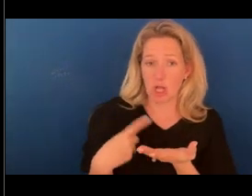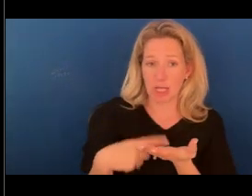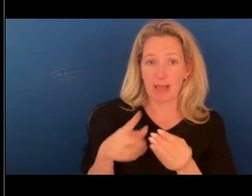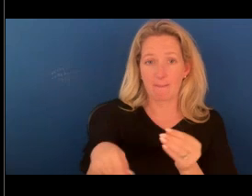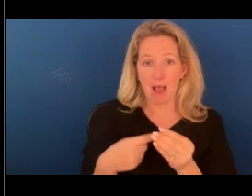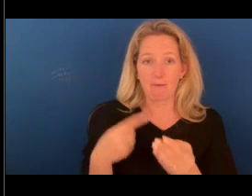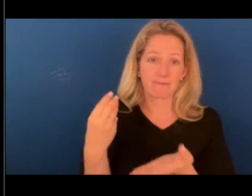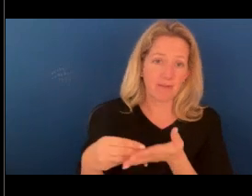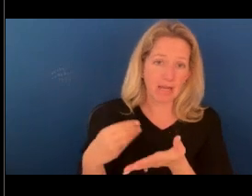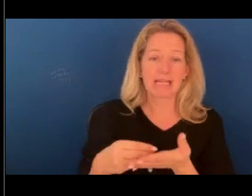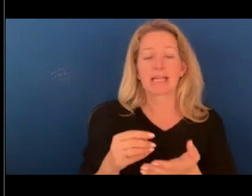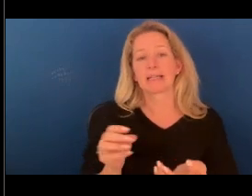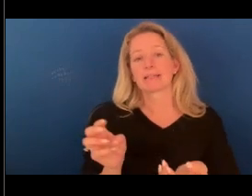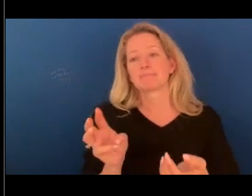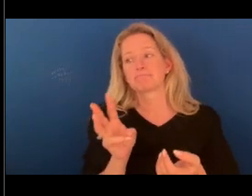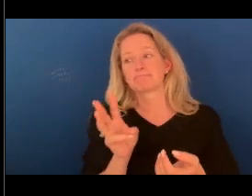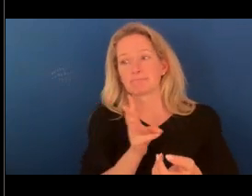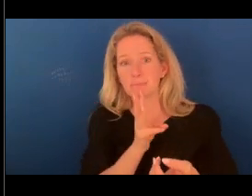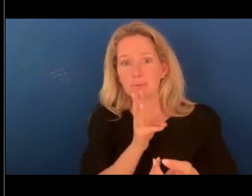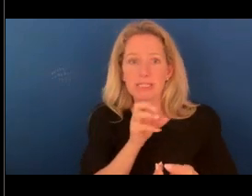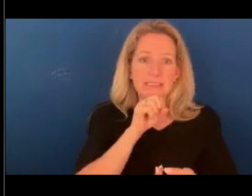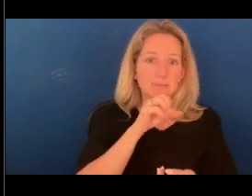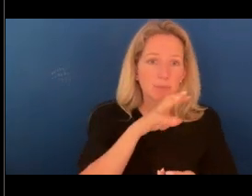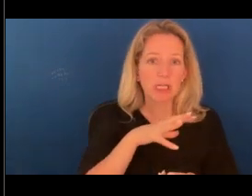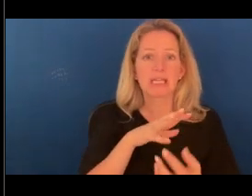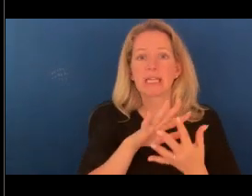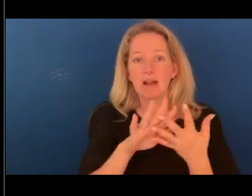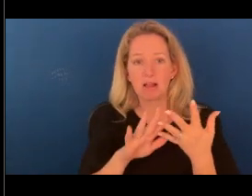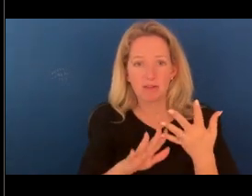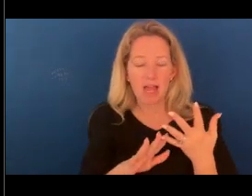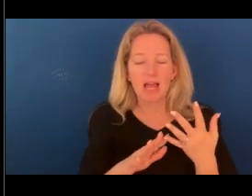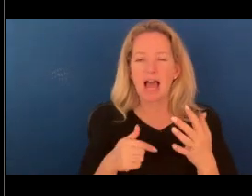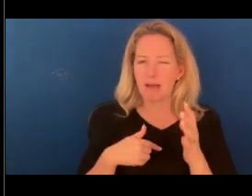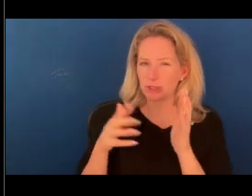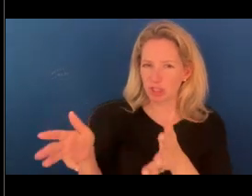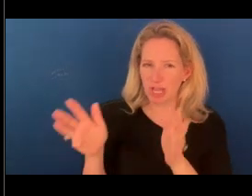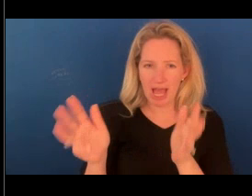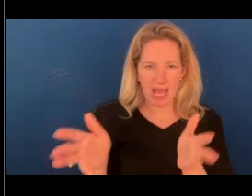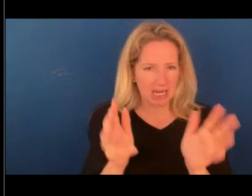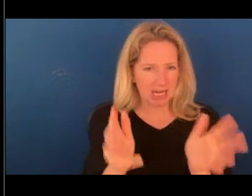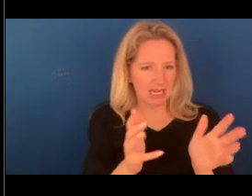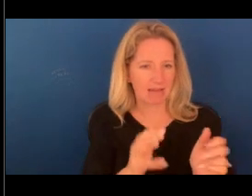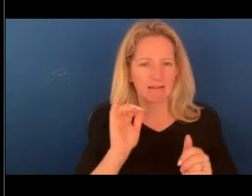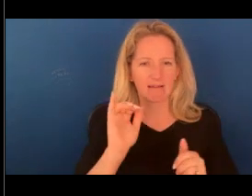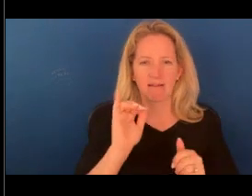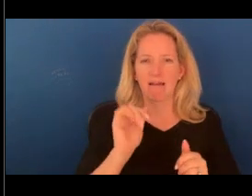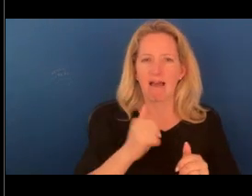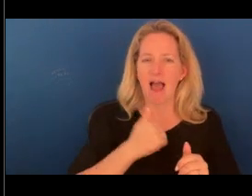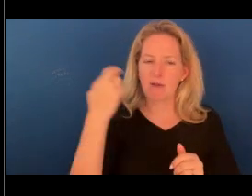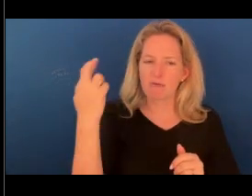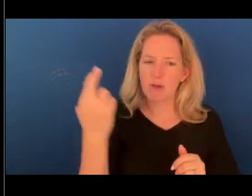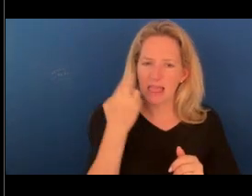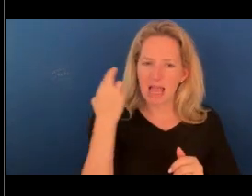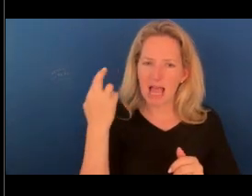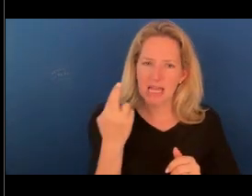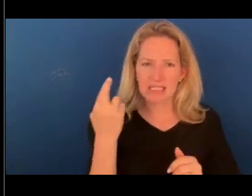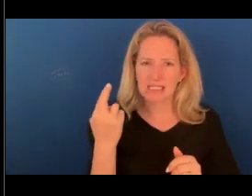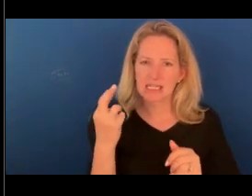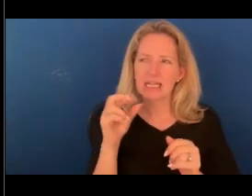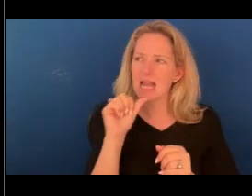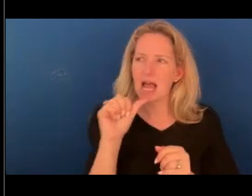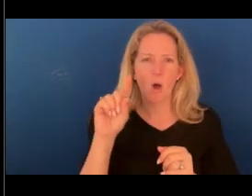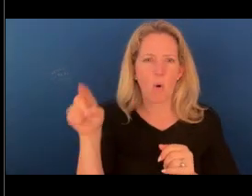that stuff. And as I was chatting with folks, I realized that the issue was not about